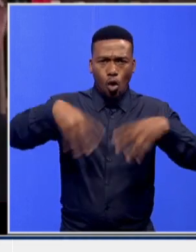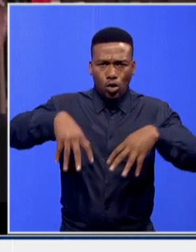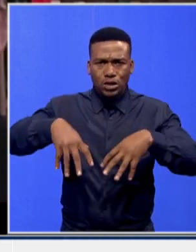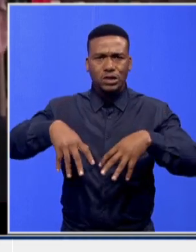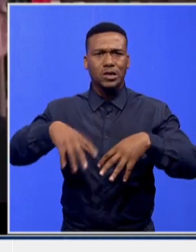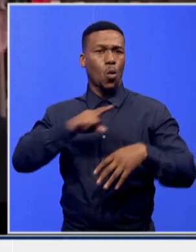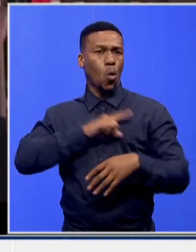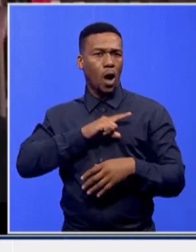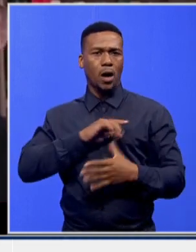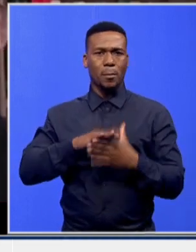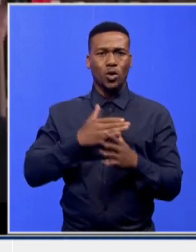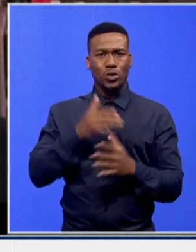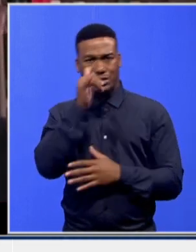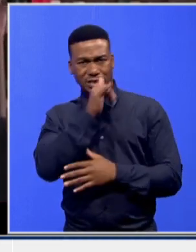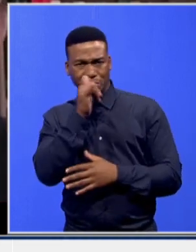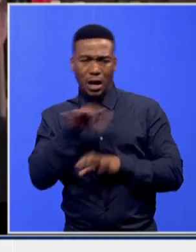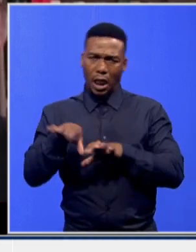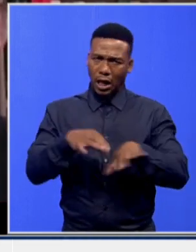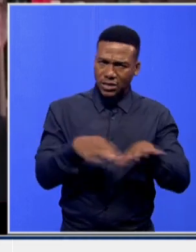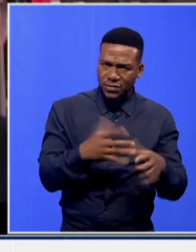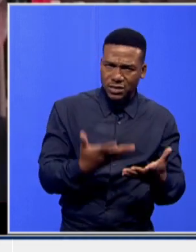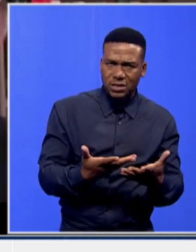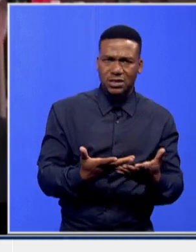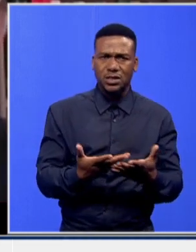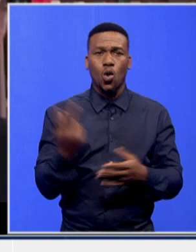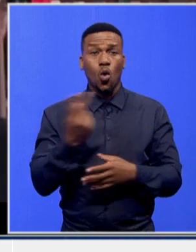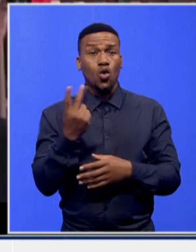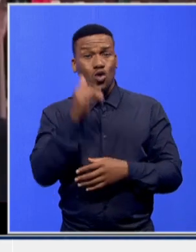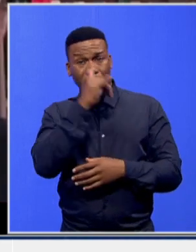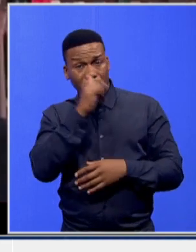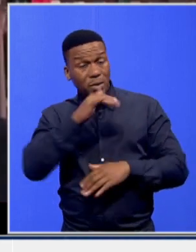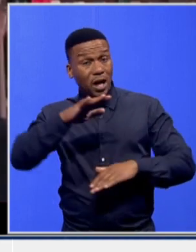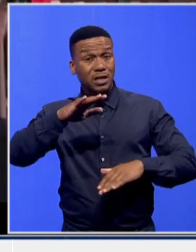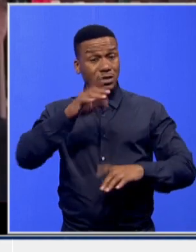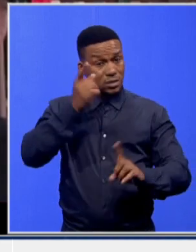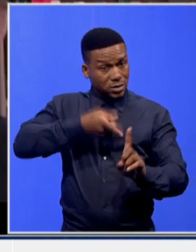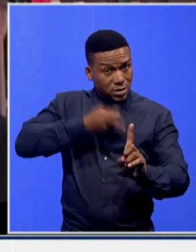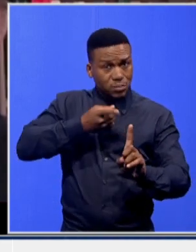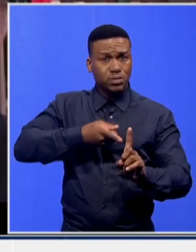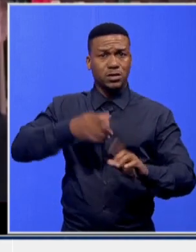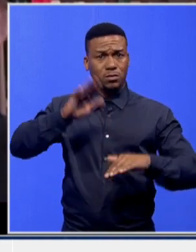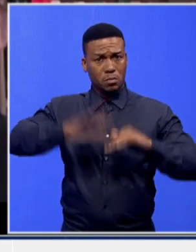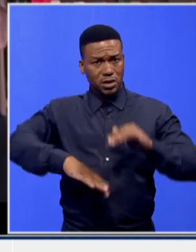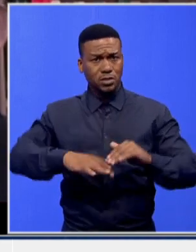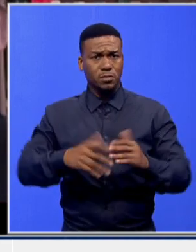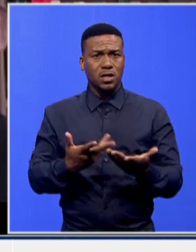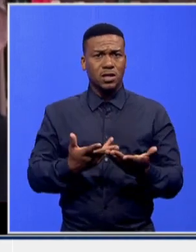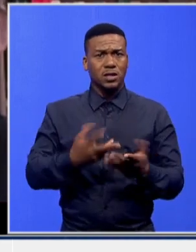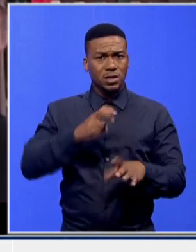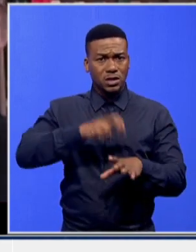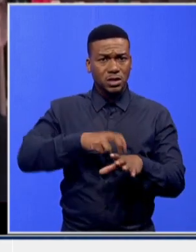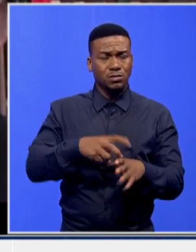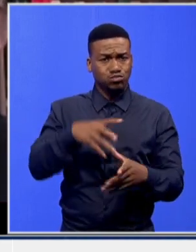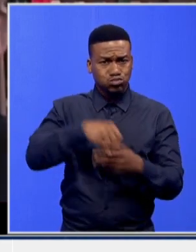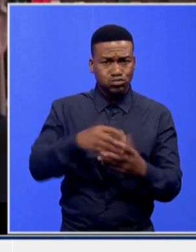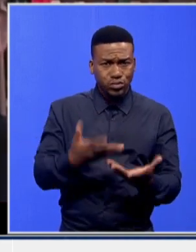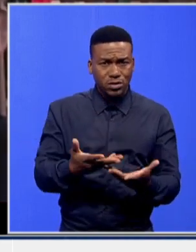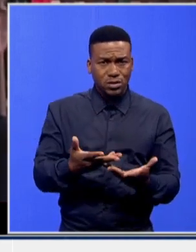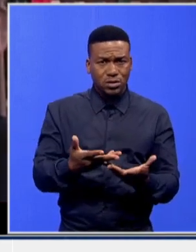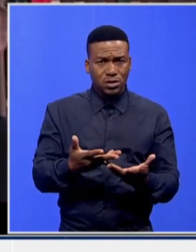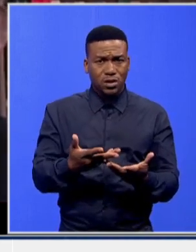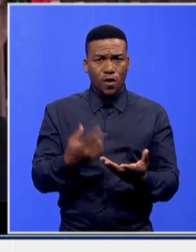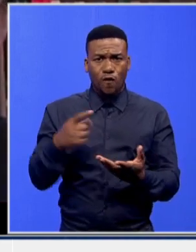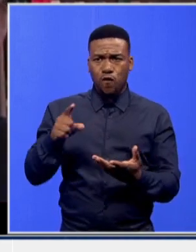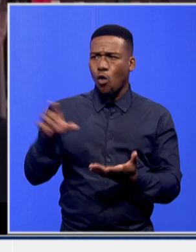conduct, criminal and disciplinary action as well. Surely that's information that is important even for a foreign investor.